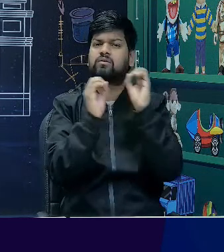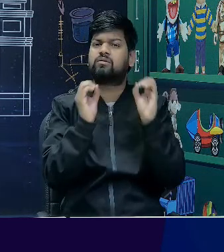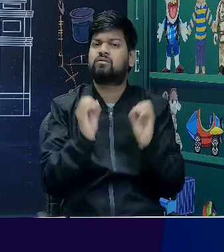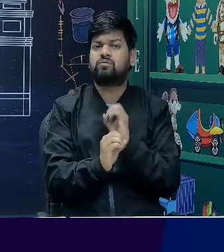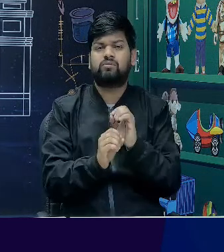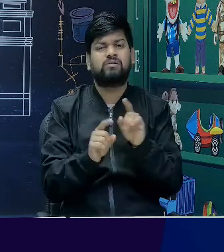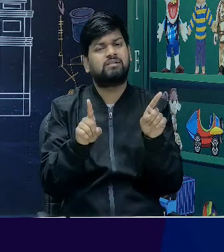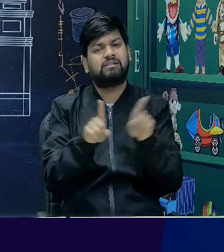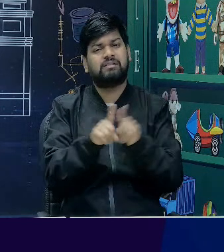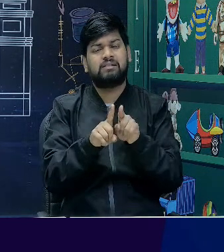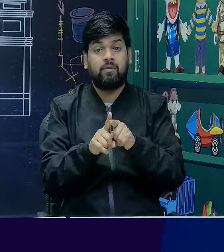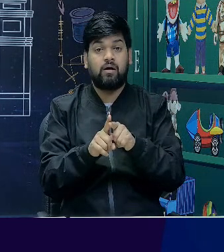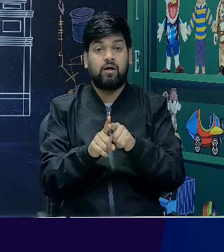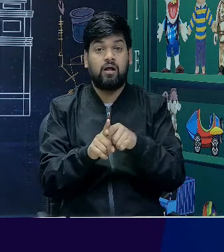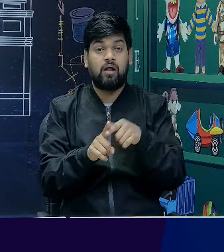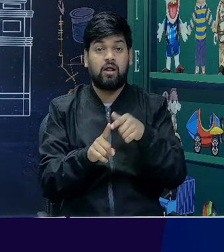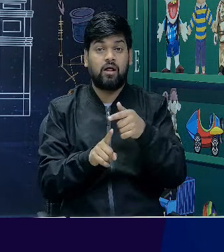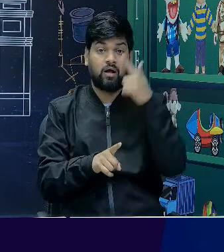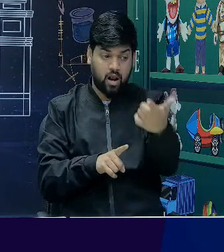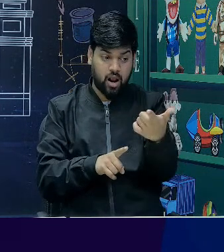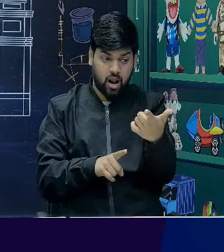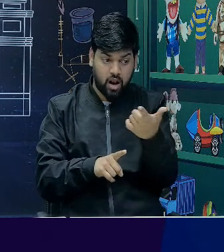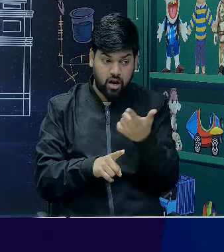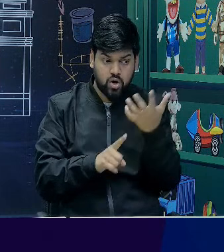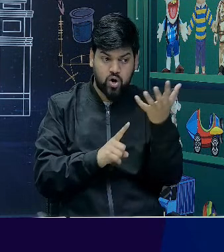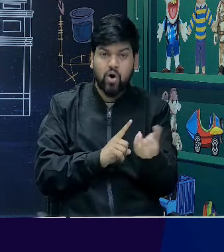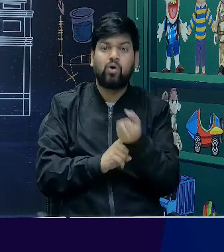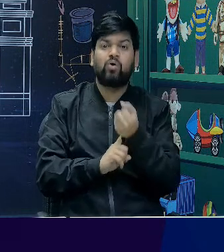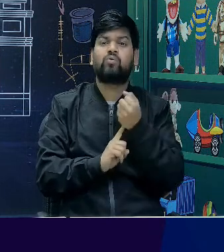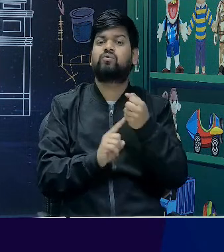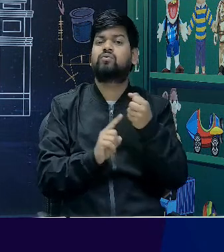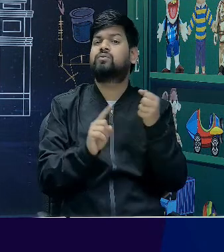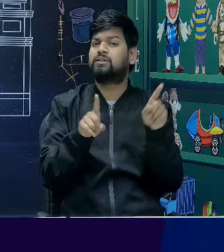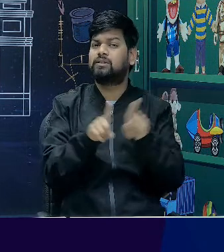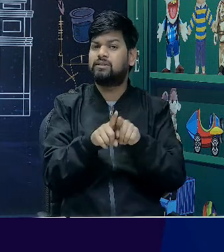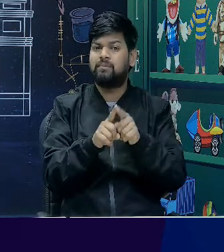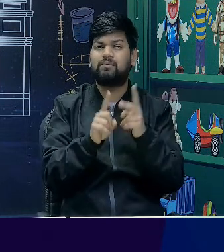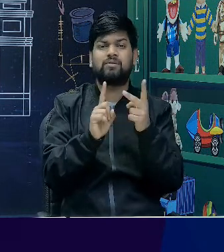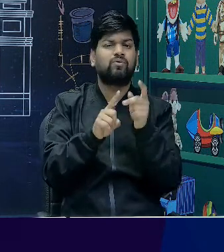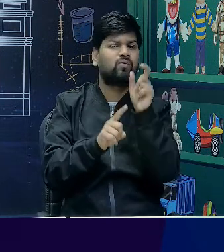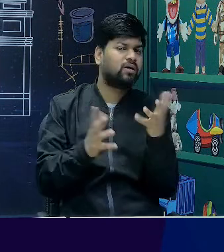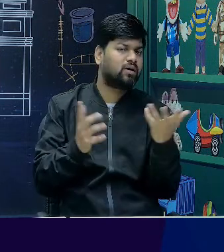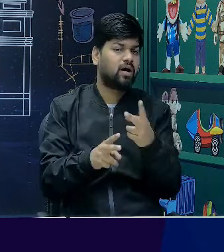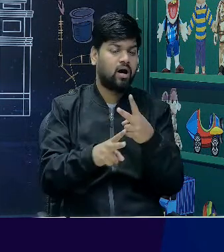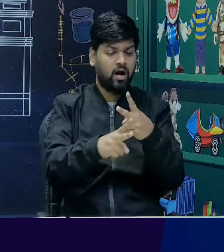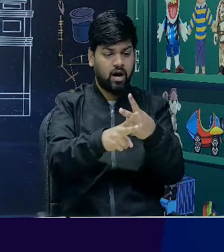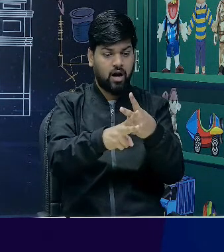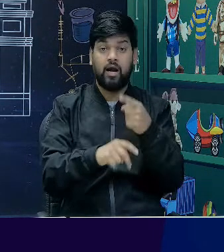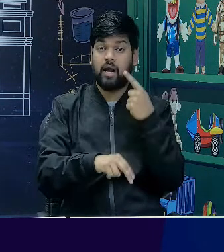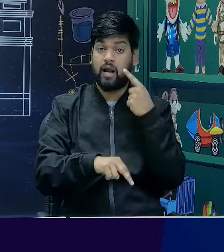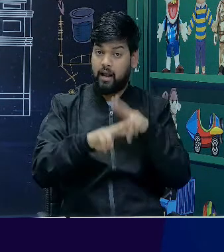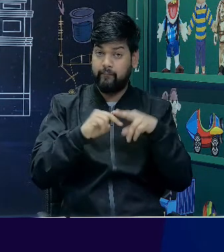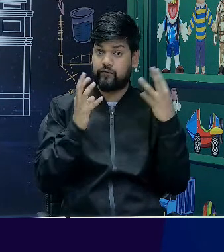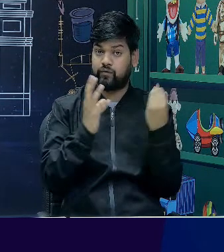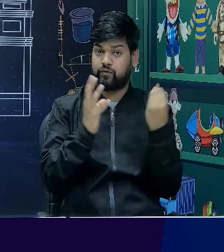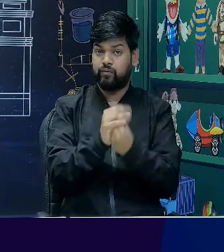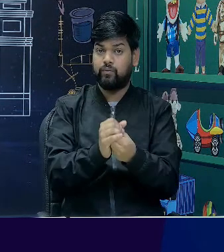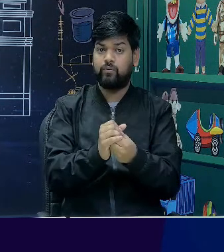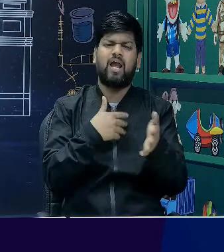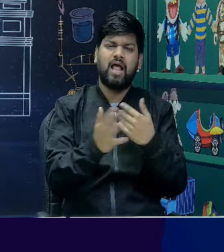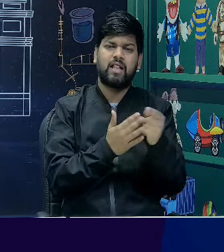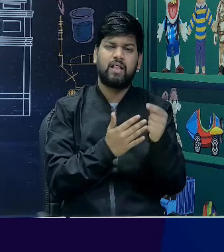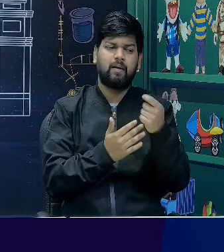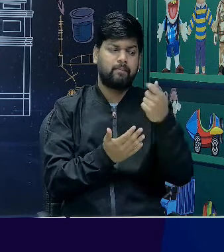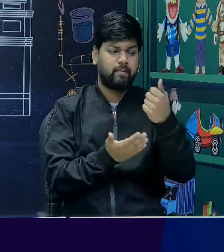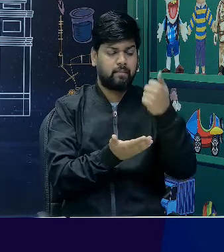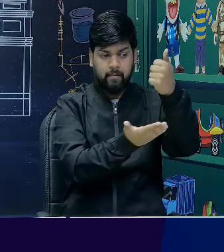taking. So if we are borrowing money from the bank, we are also depositing money into the bank. So it's